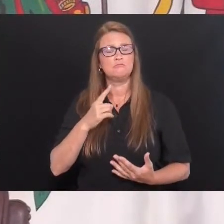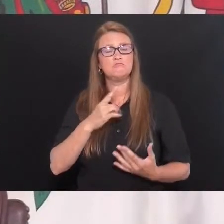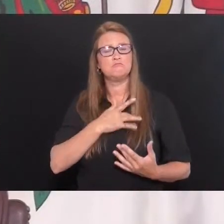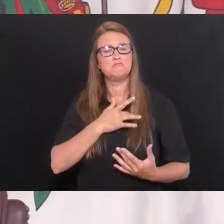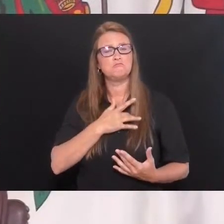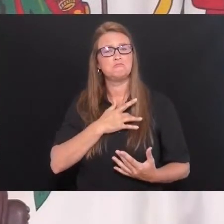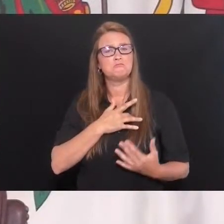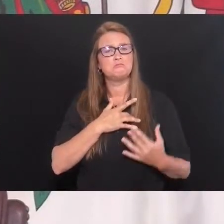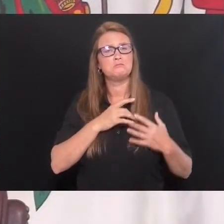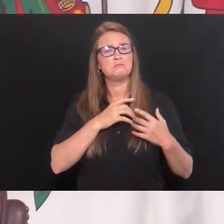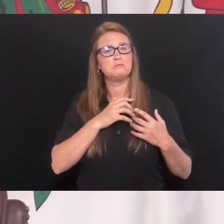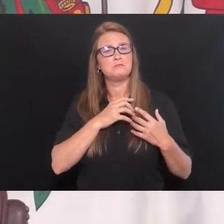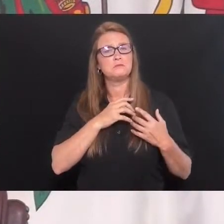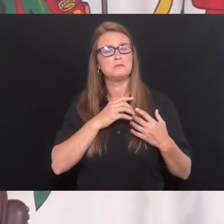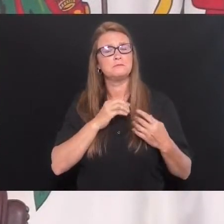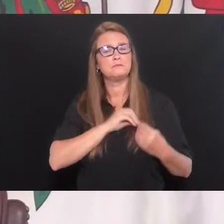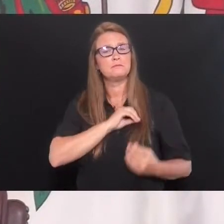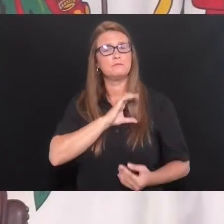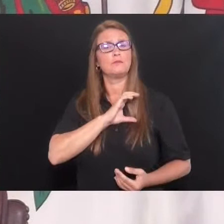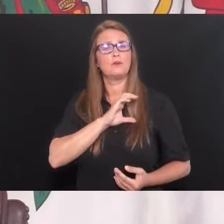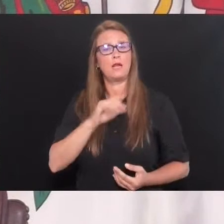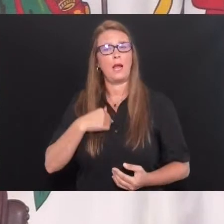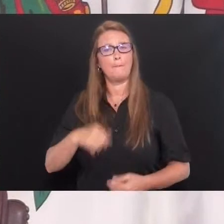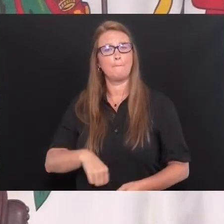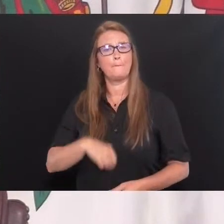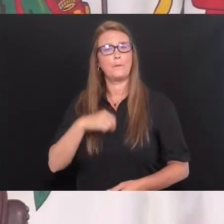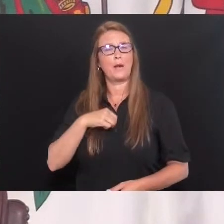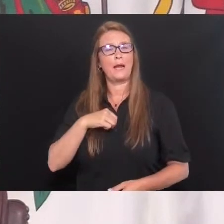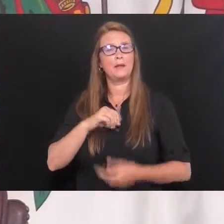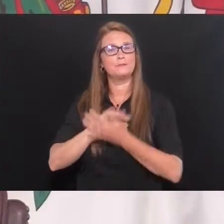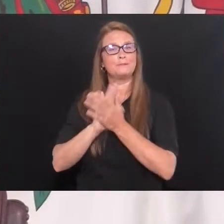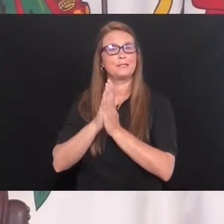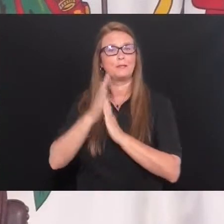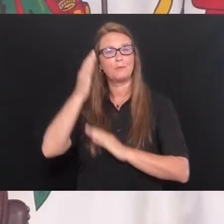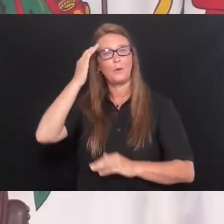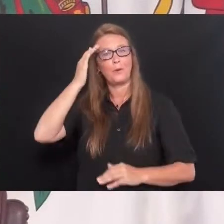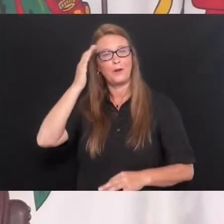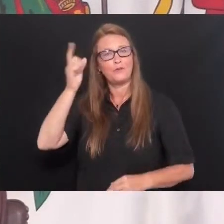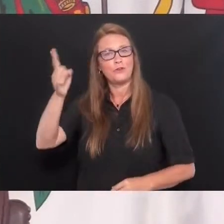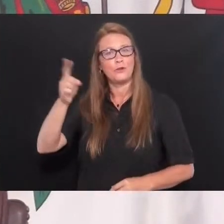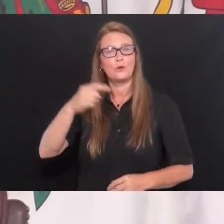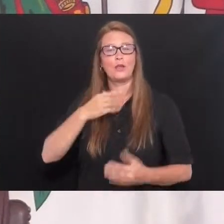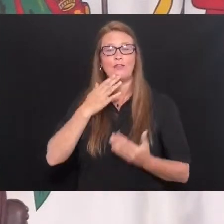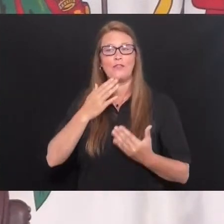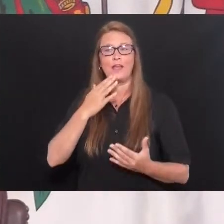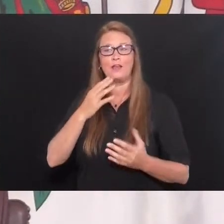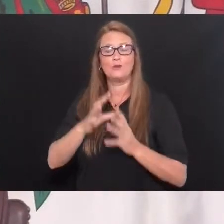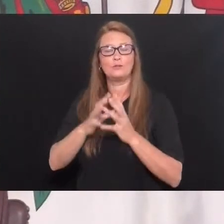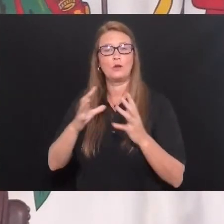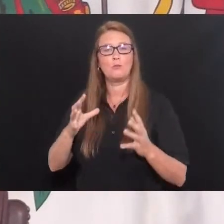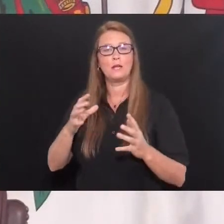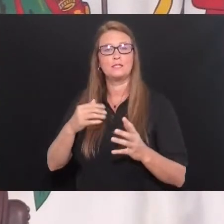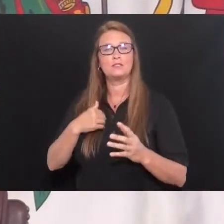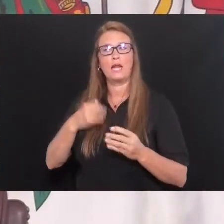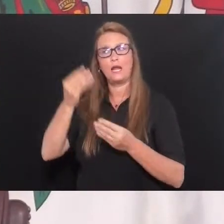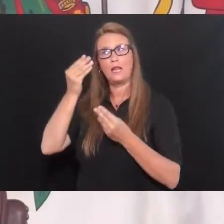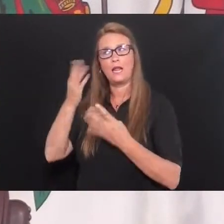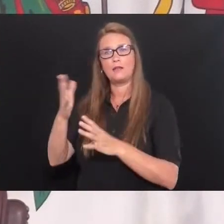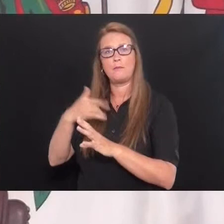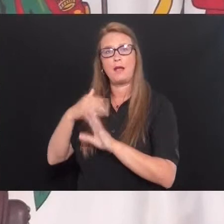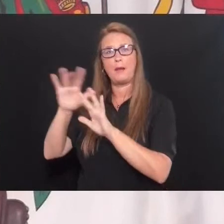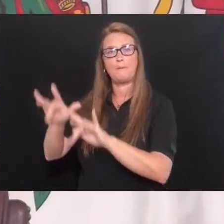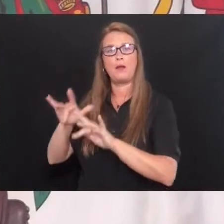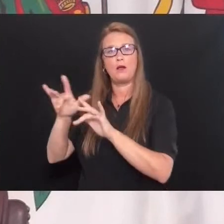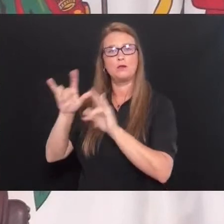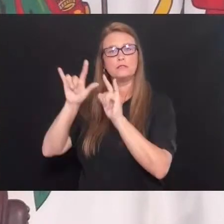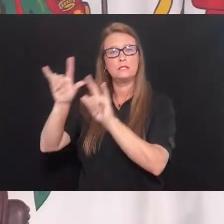I'm really just proud to have gotten to know you, and so I thank you a bunch, and please pass on, all my love